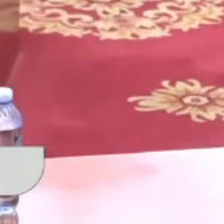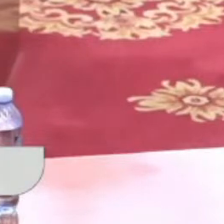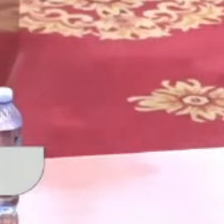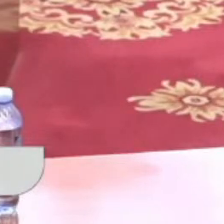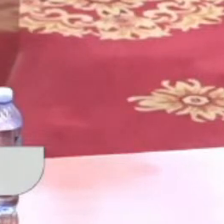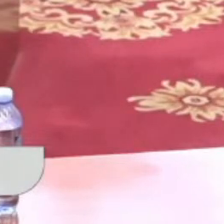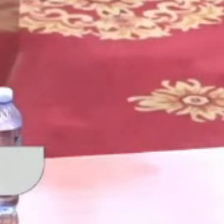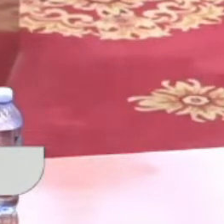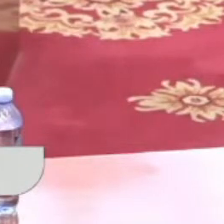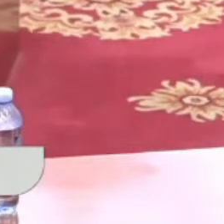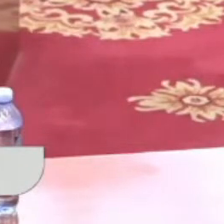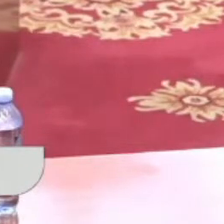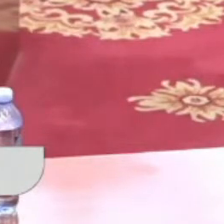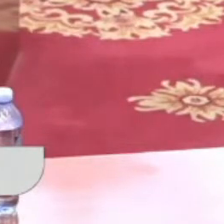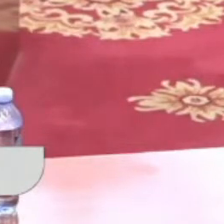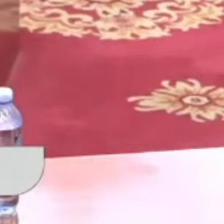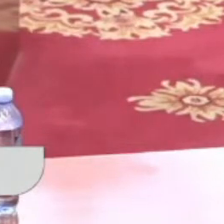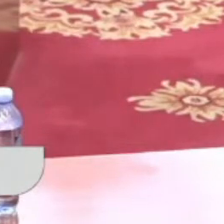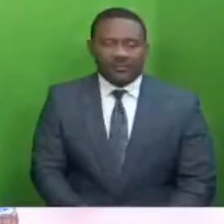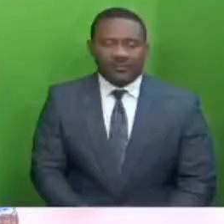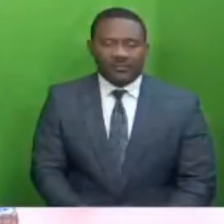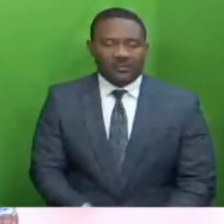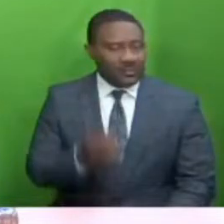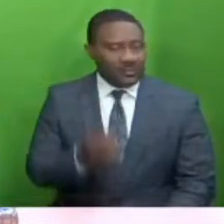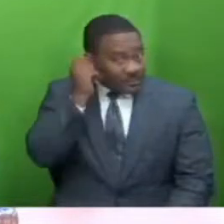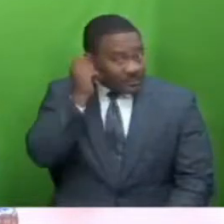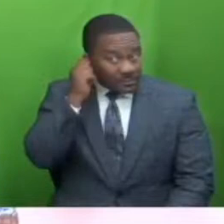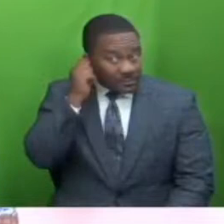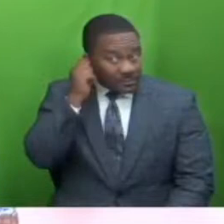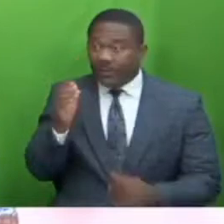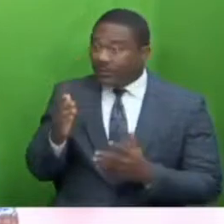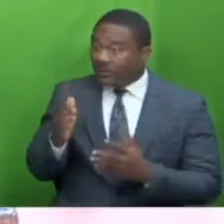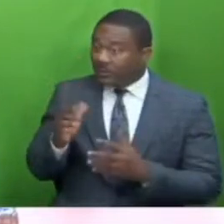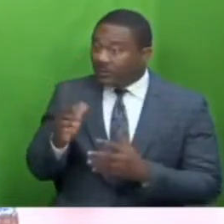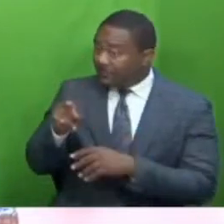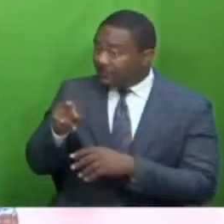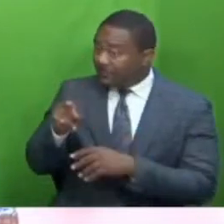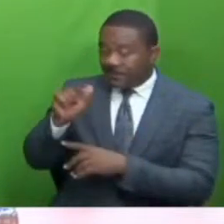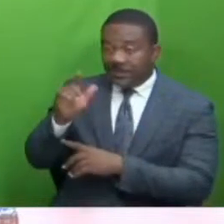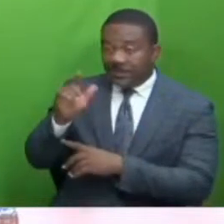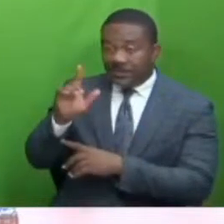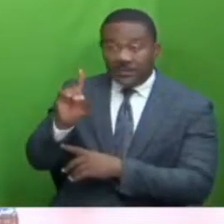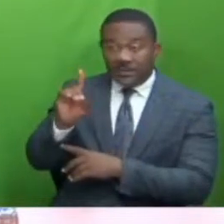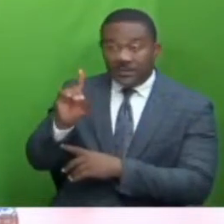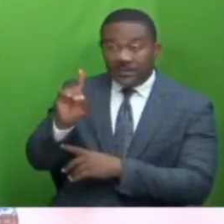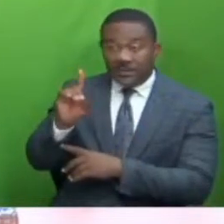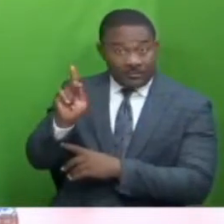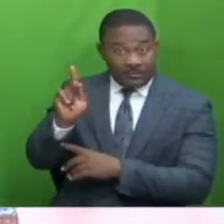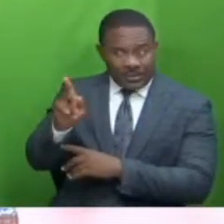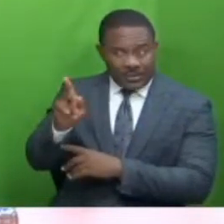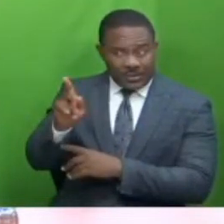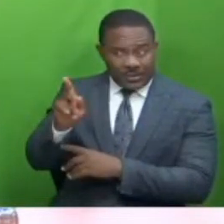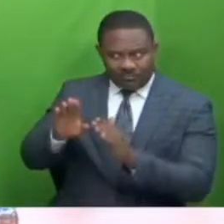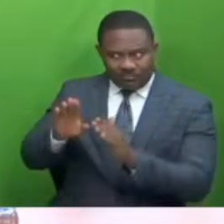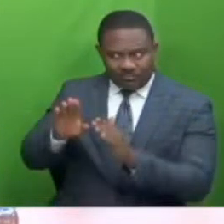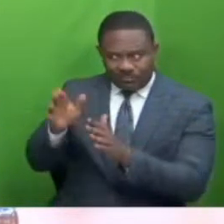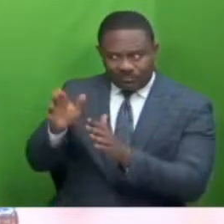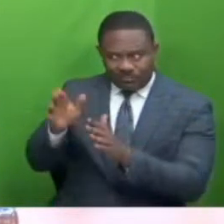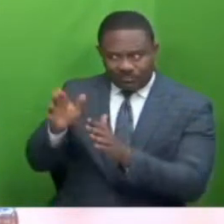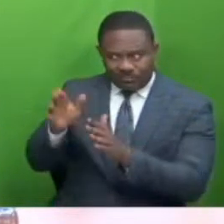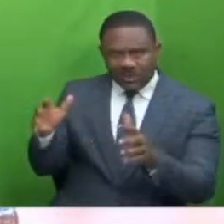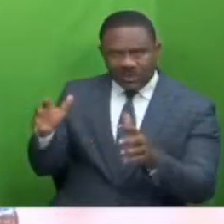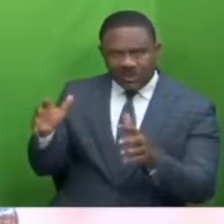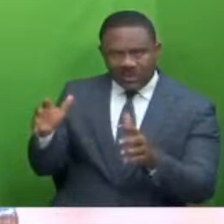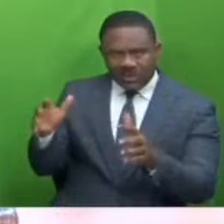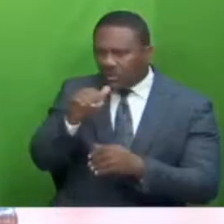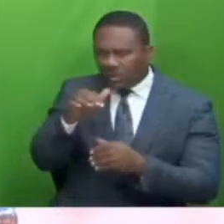for 2023. Overall real GDP growth of 2.8%, non-oil real